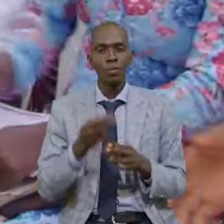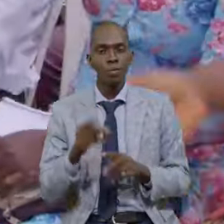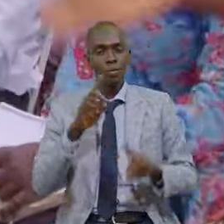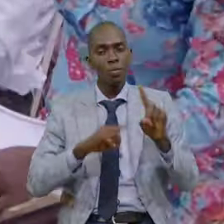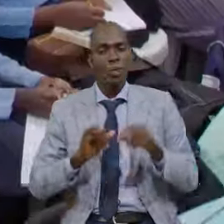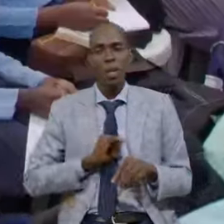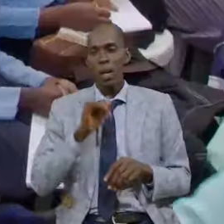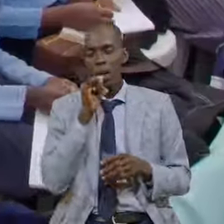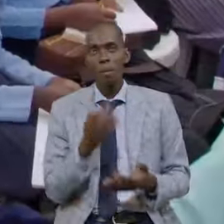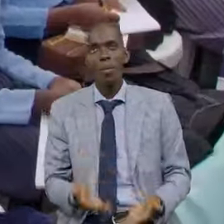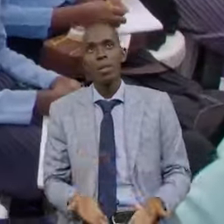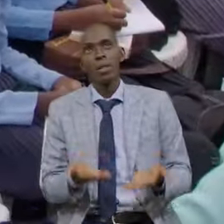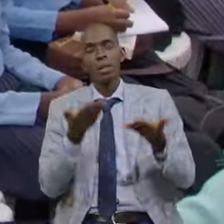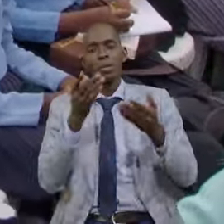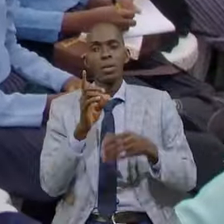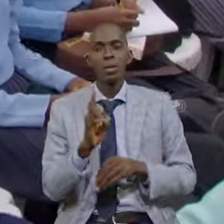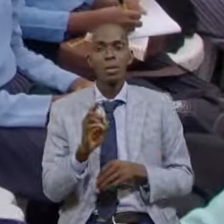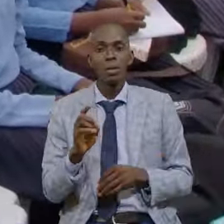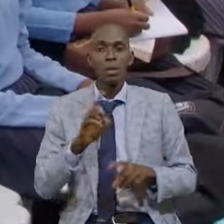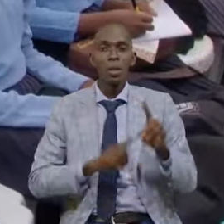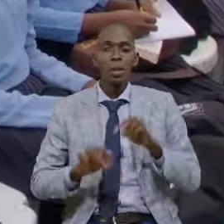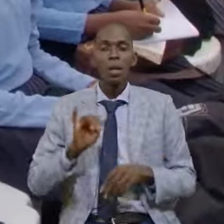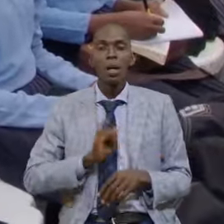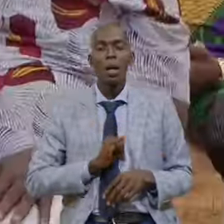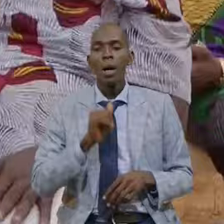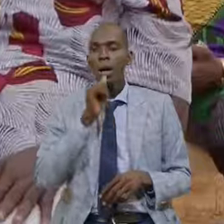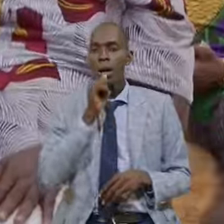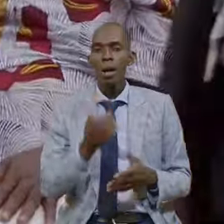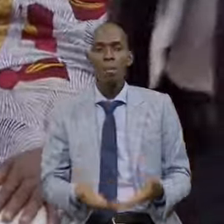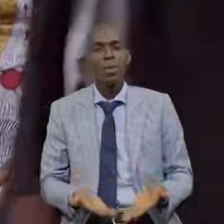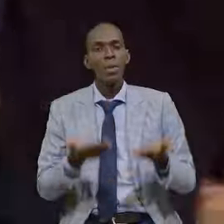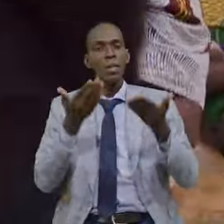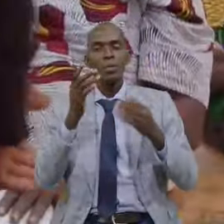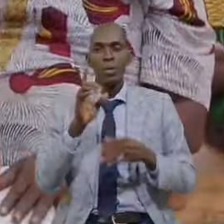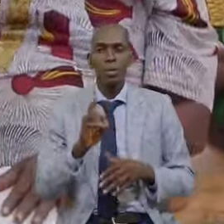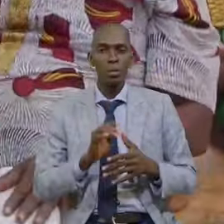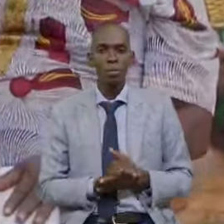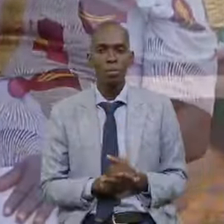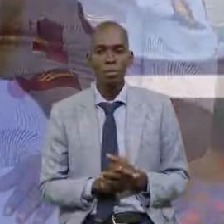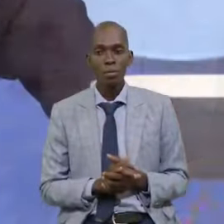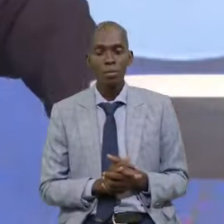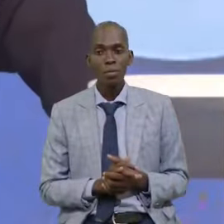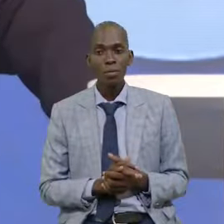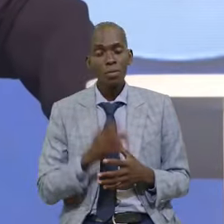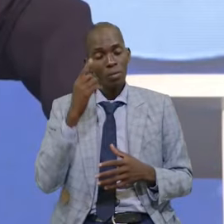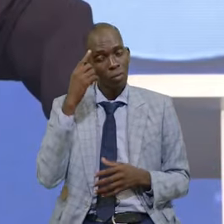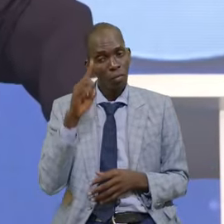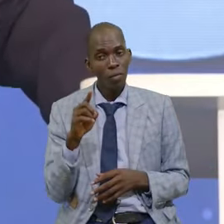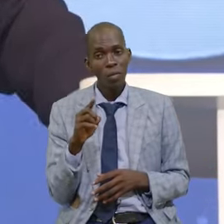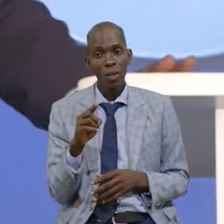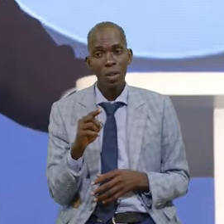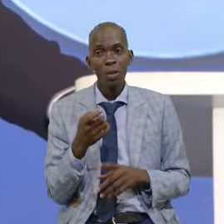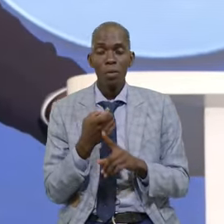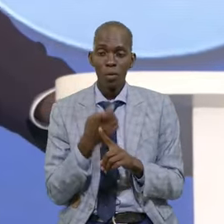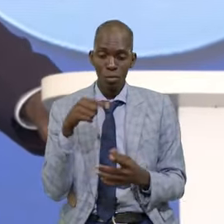lifted. I am lifted. From this day, mark